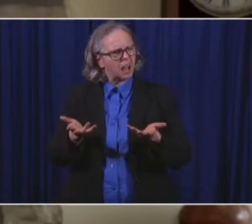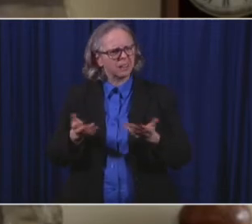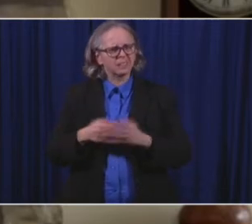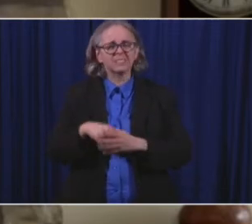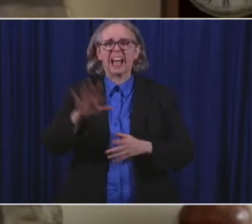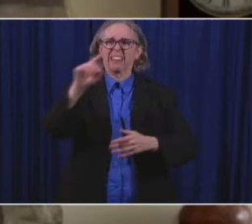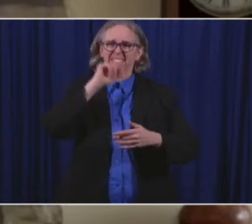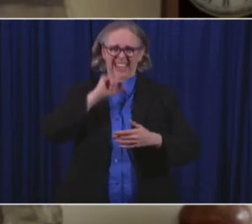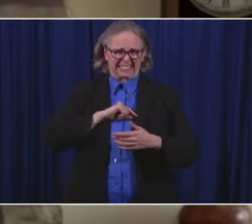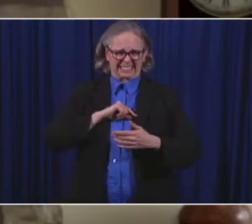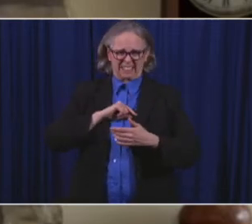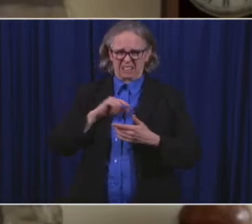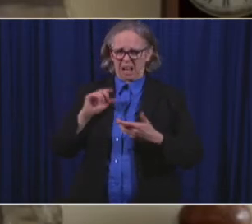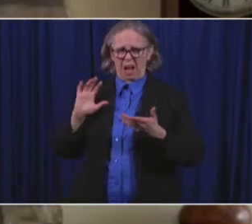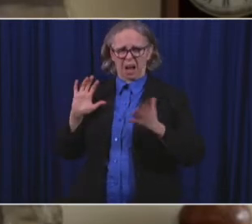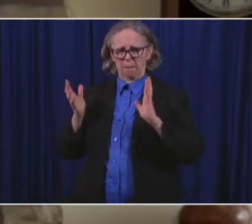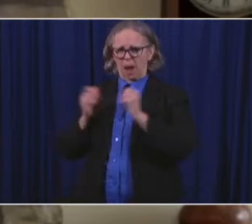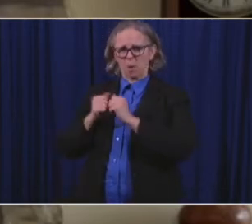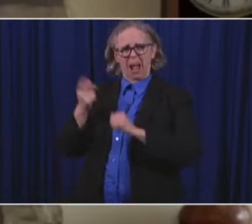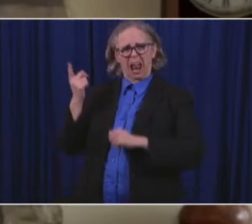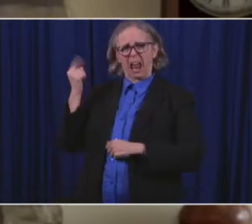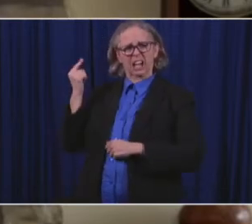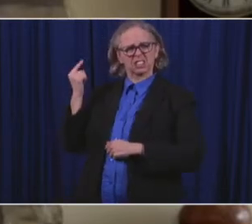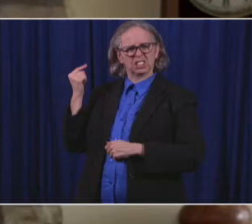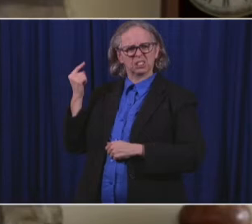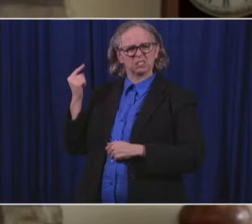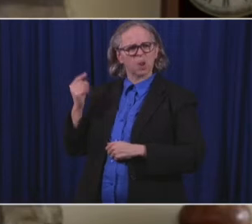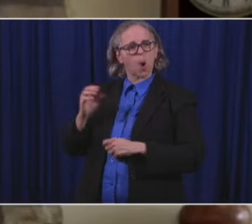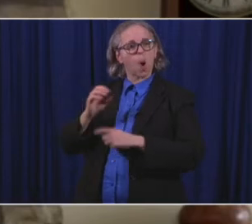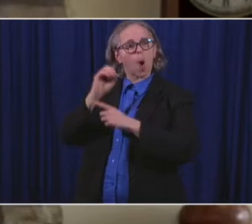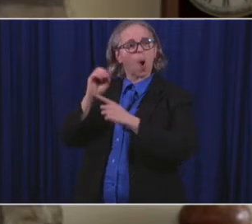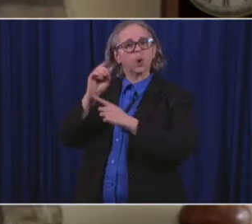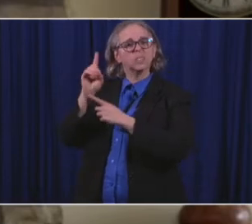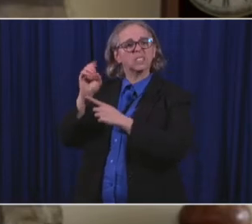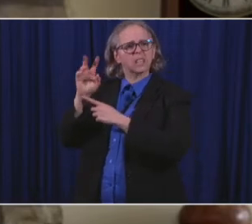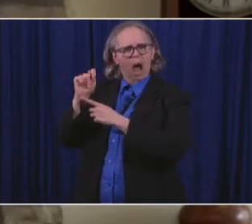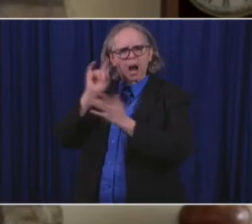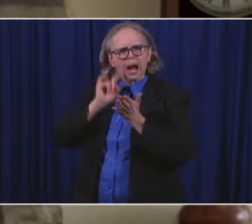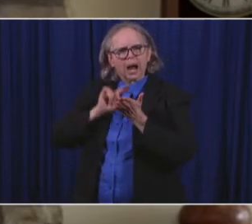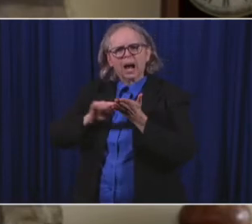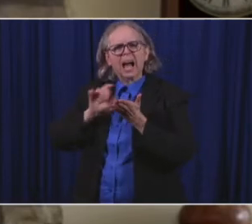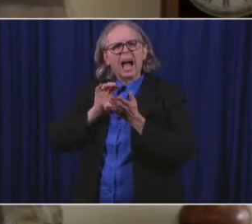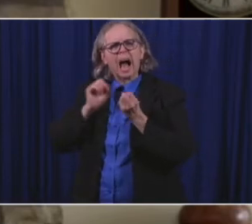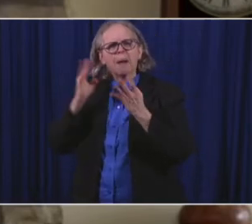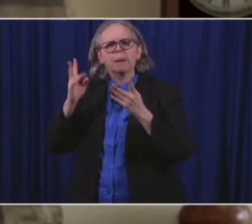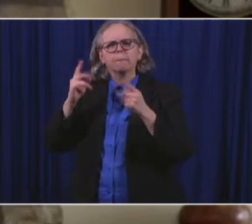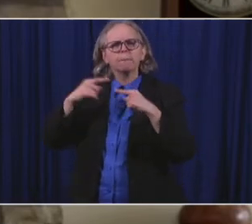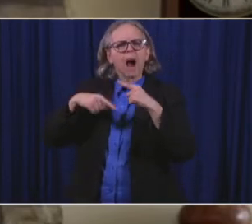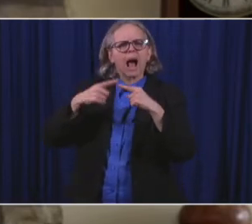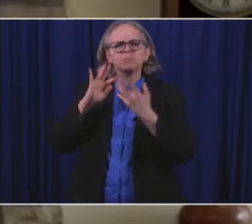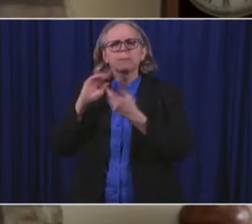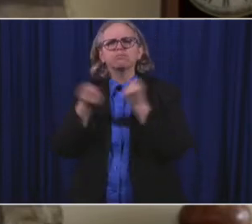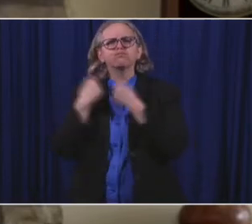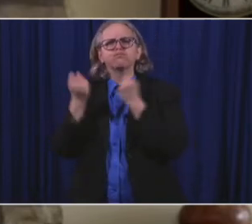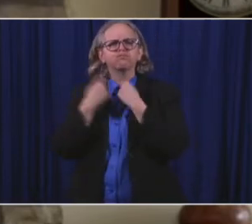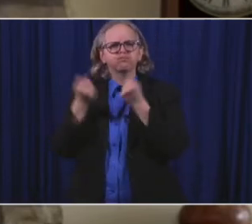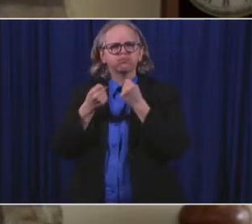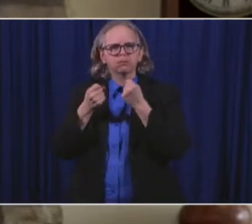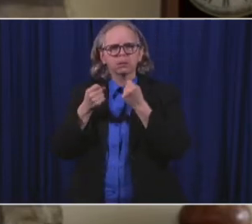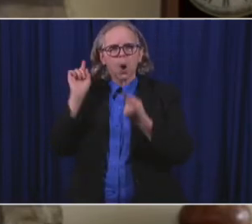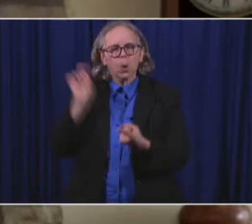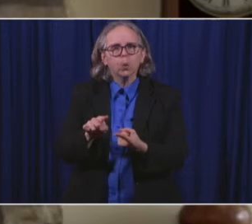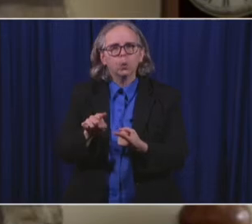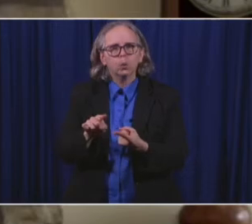the number of miles driven went down significantly. You saw the cell phone data